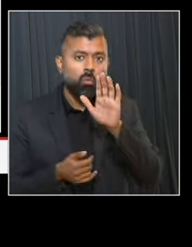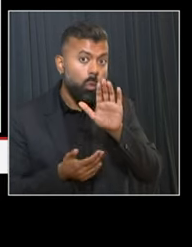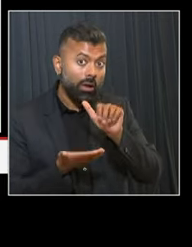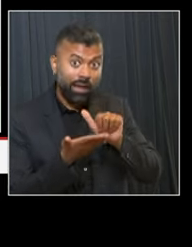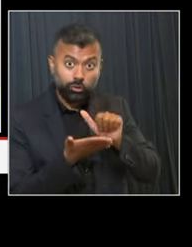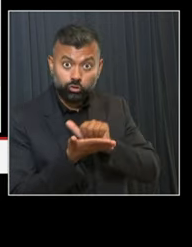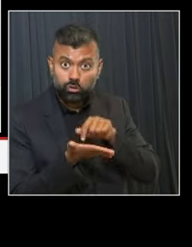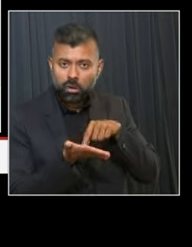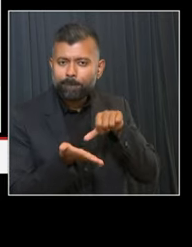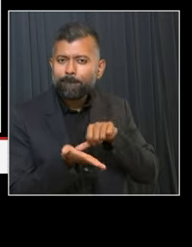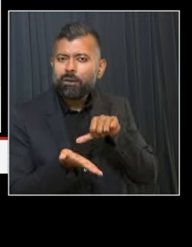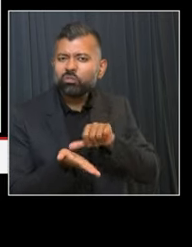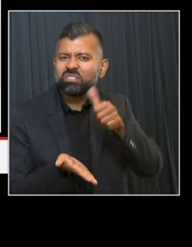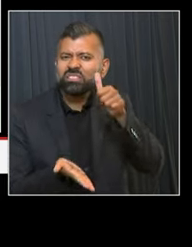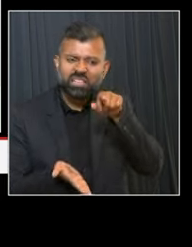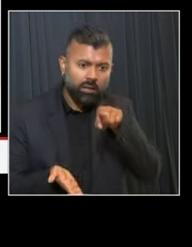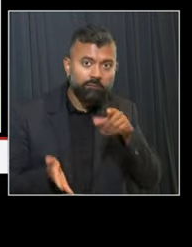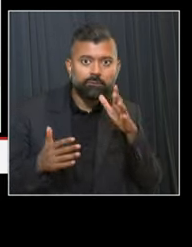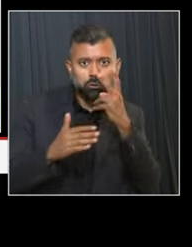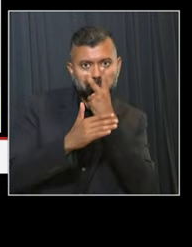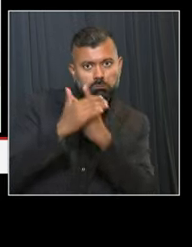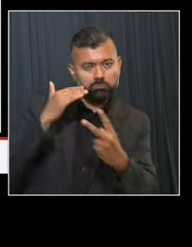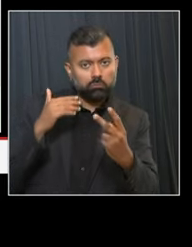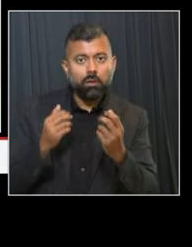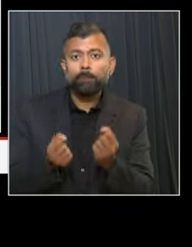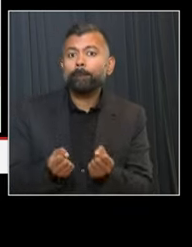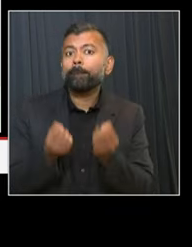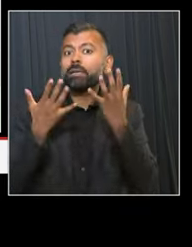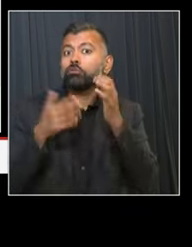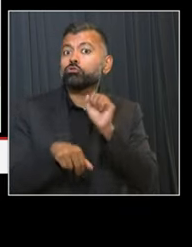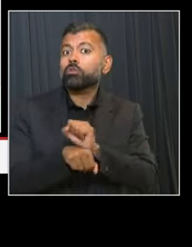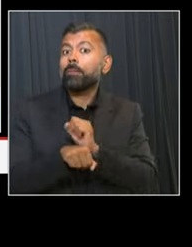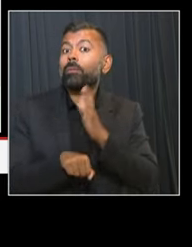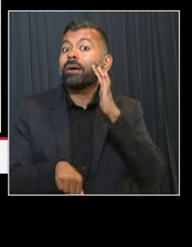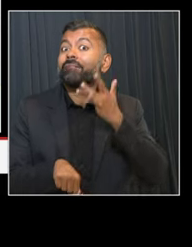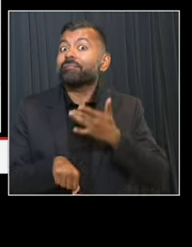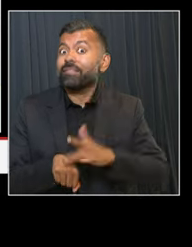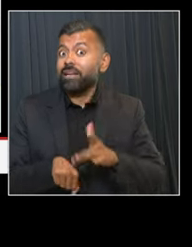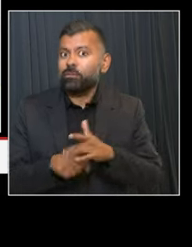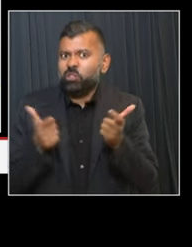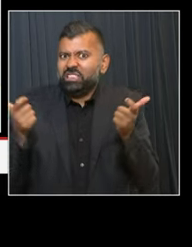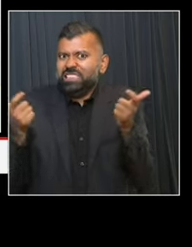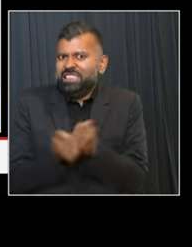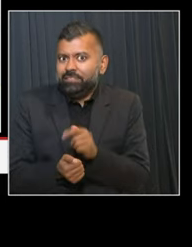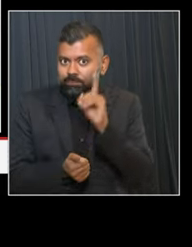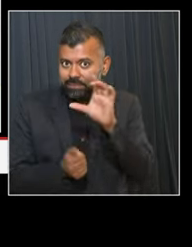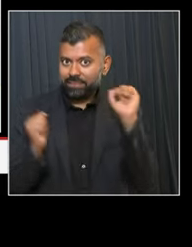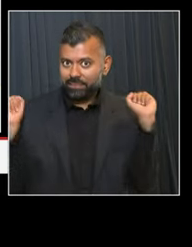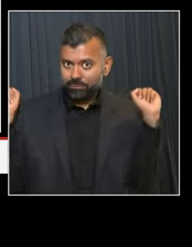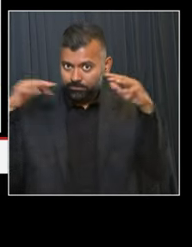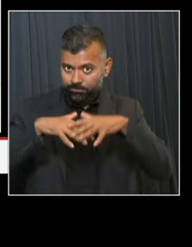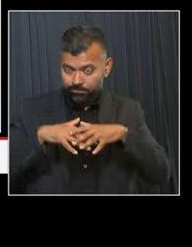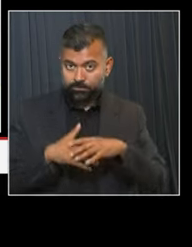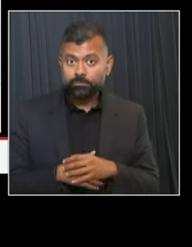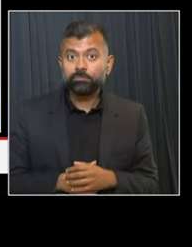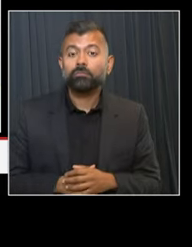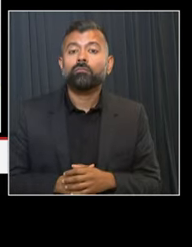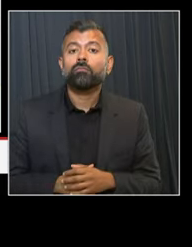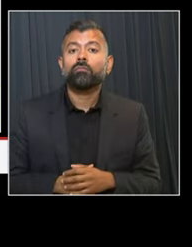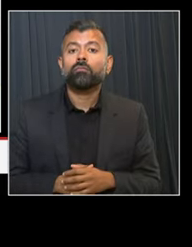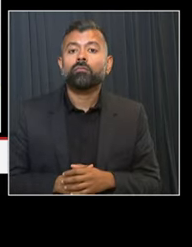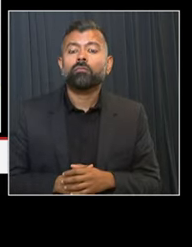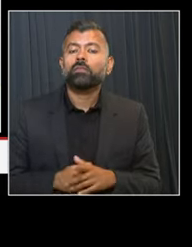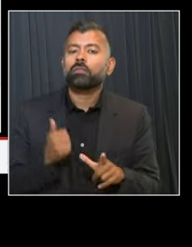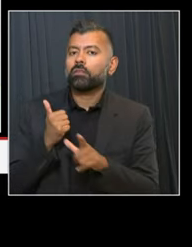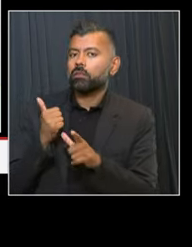of jobs that you believe will be created from this? Yes, Deputy Mayor. I mean, we will have to work very hard.